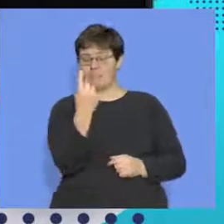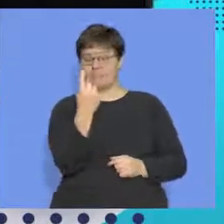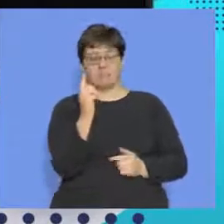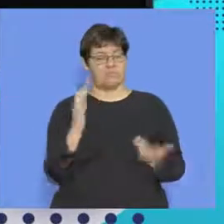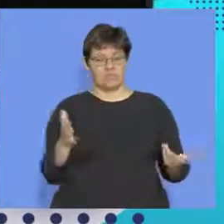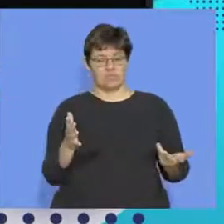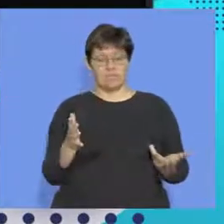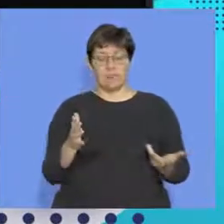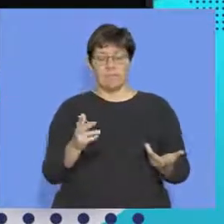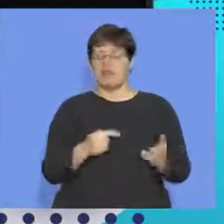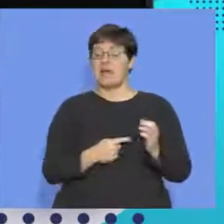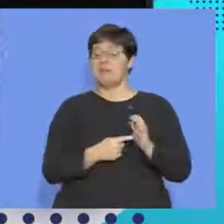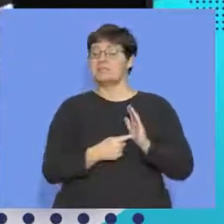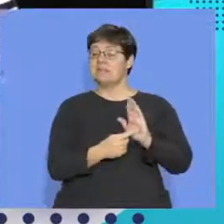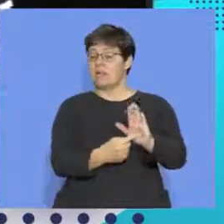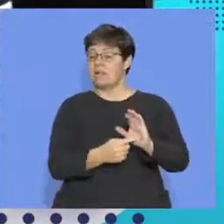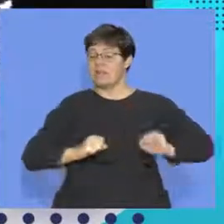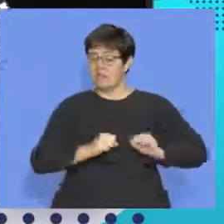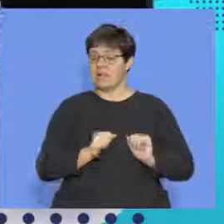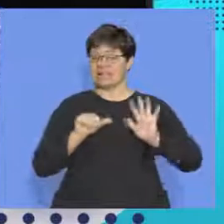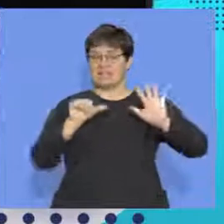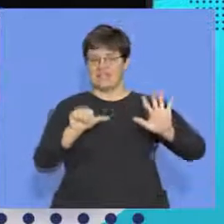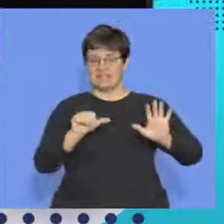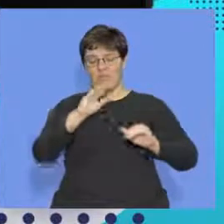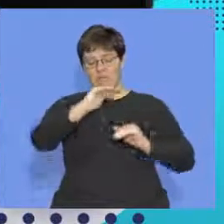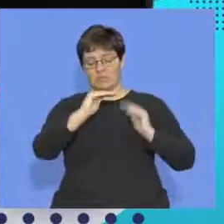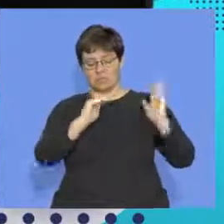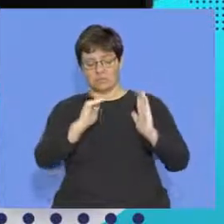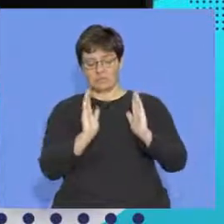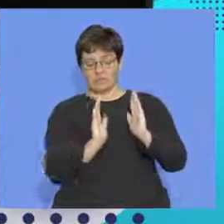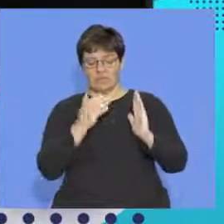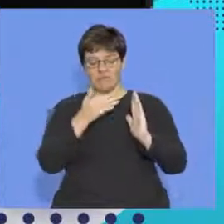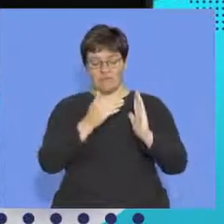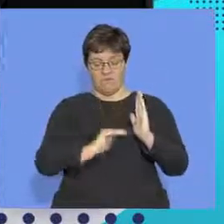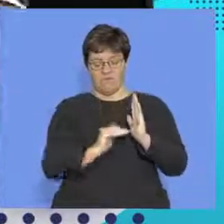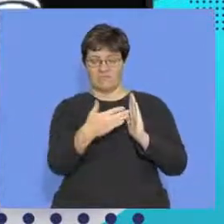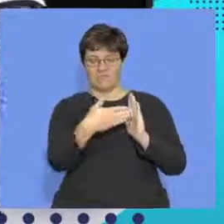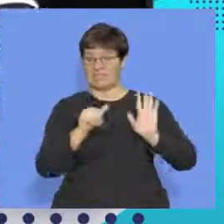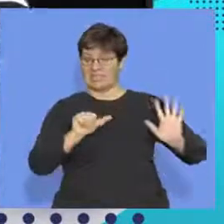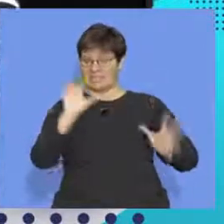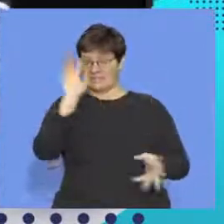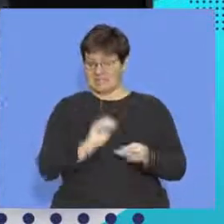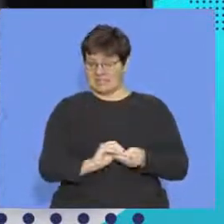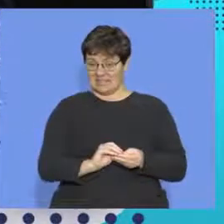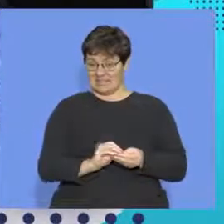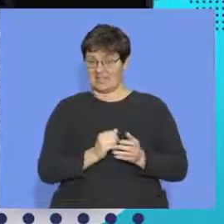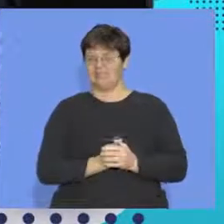sample space is 6 because we have 1, 2, 3, 4, 5, 6. So the probability will